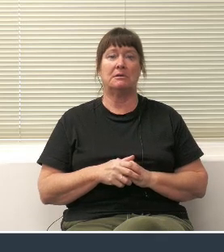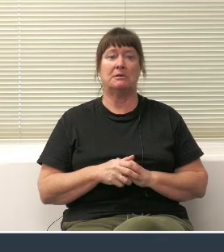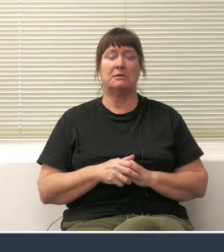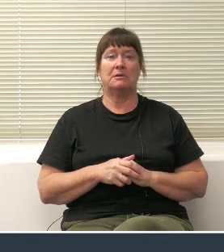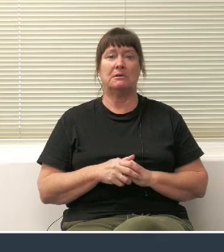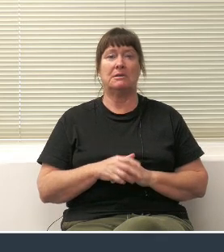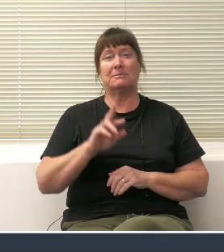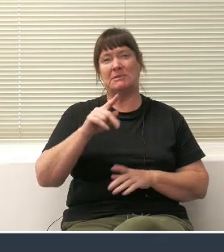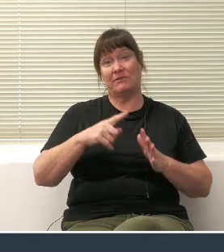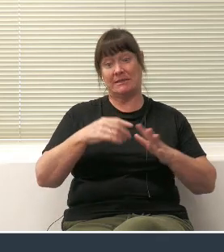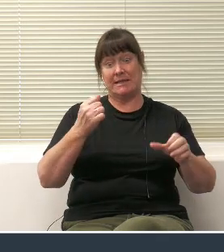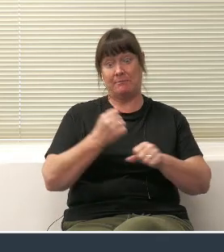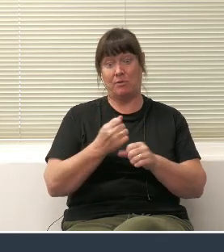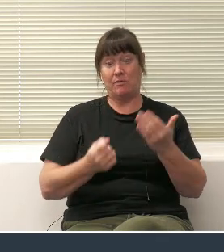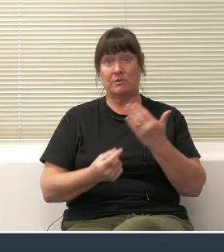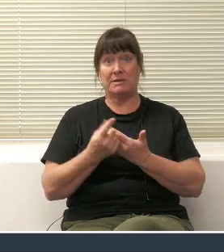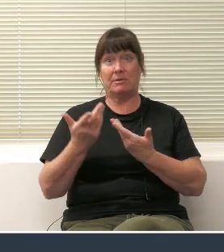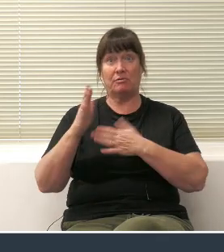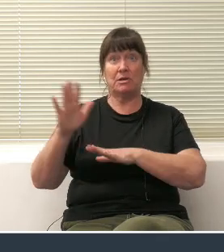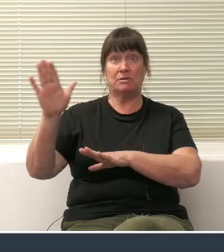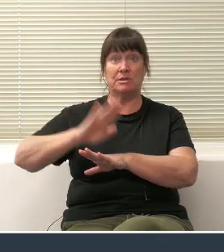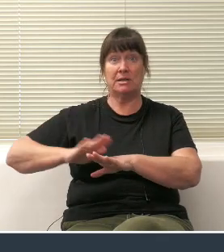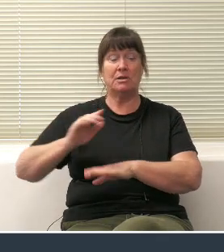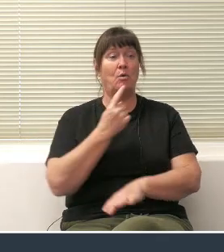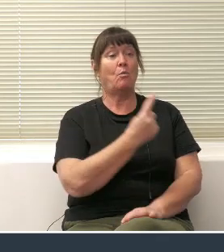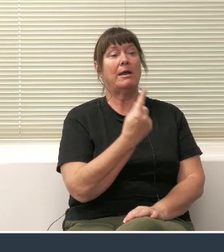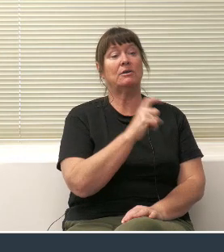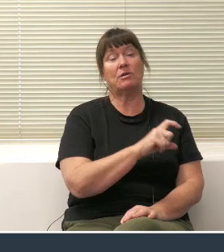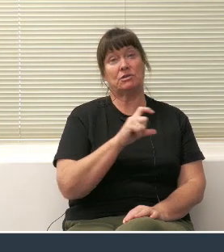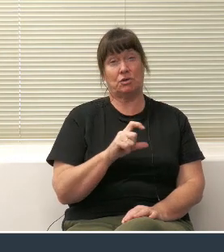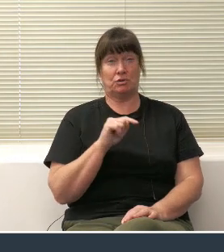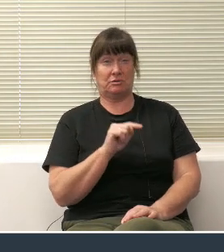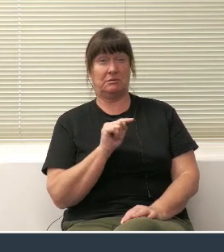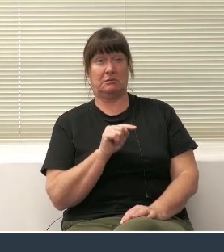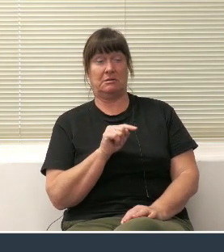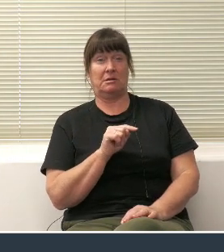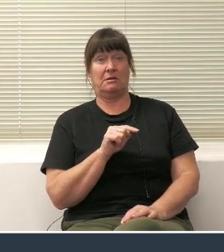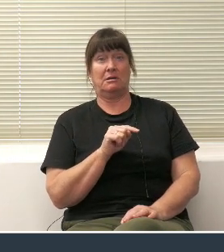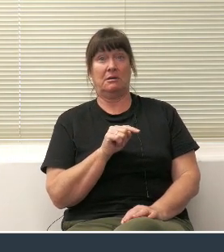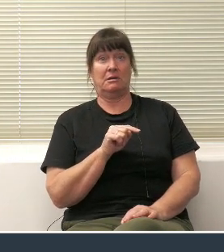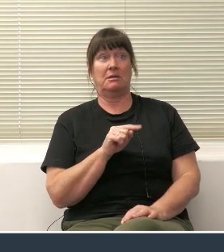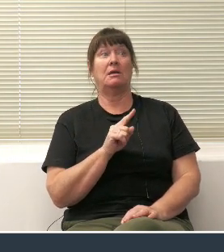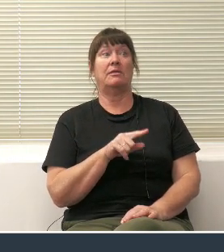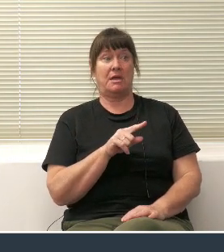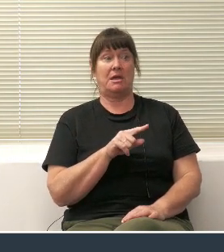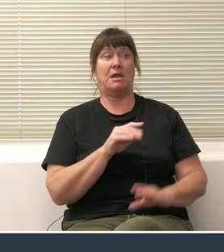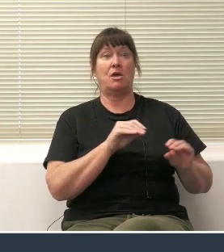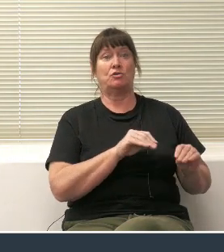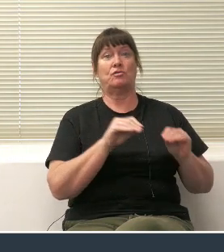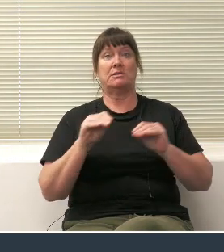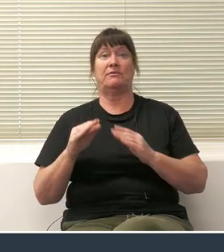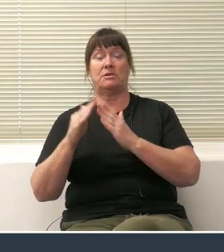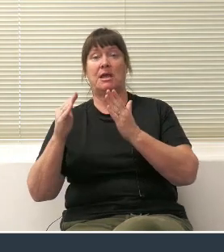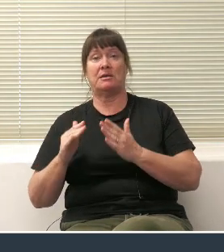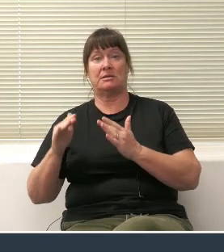different examples of what has happened across the country. One was in Christchurch, where they did transfer their houses to